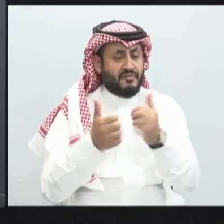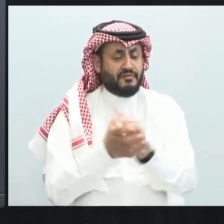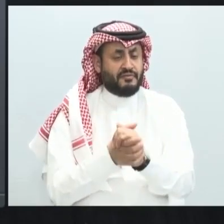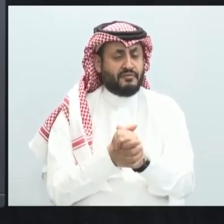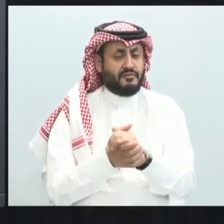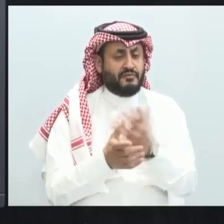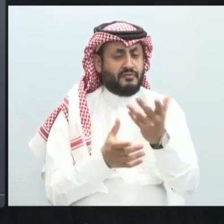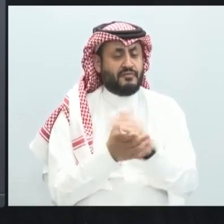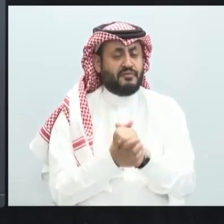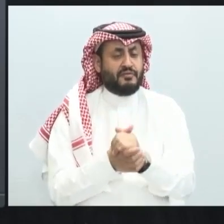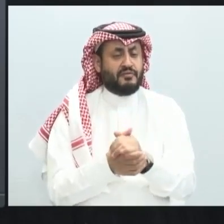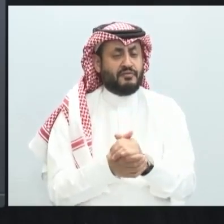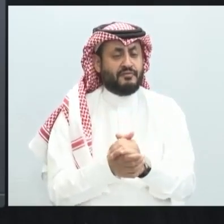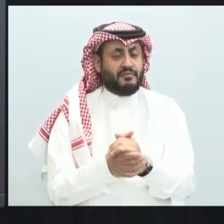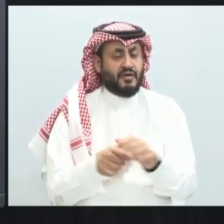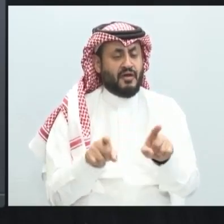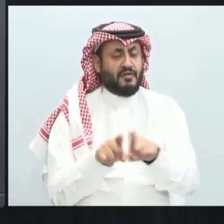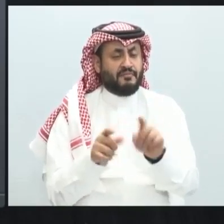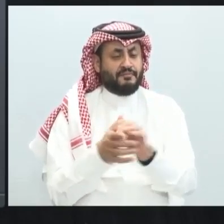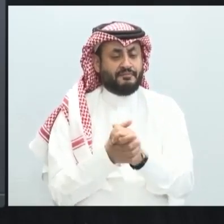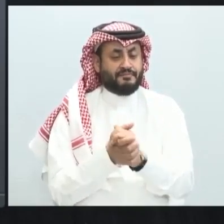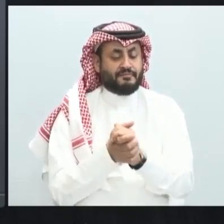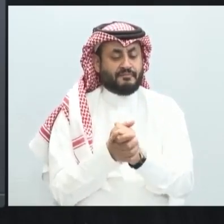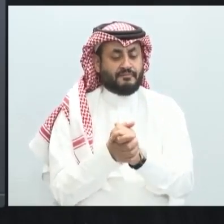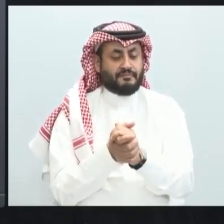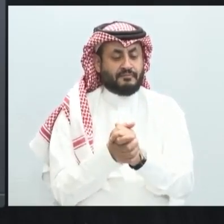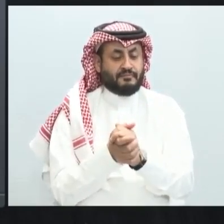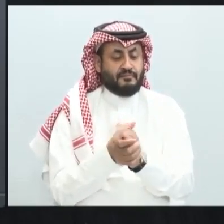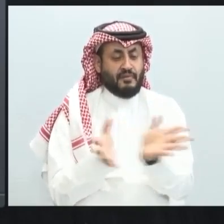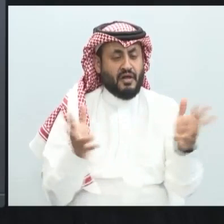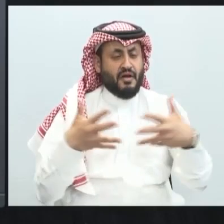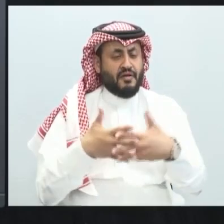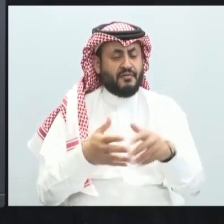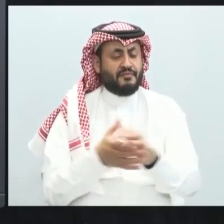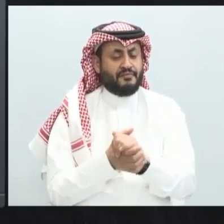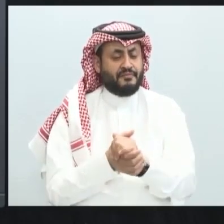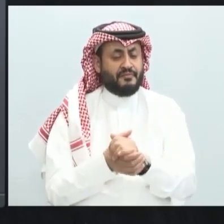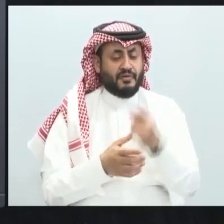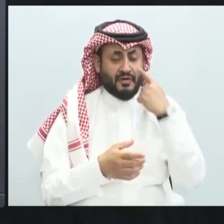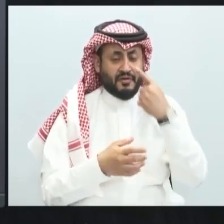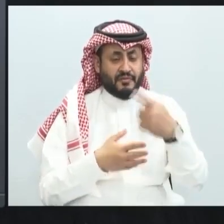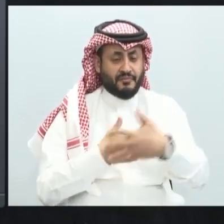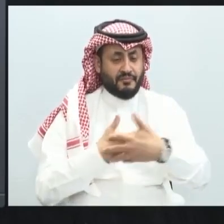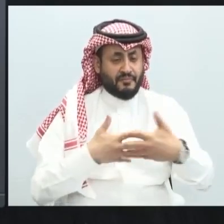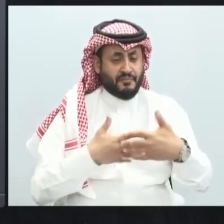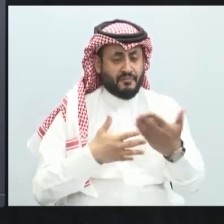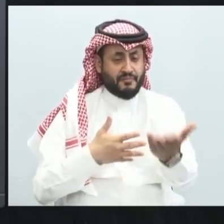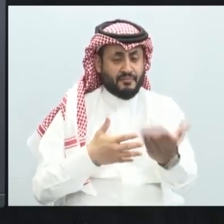or even one of your closest friend. So you gather around and you have a look at this